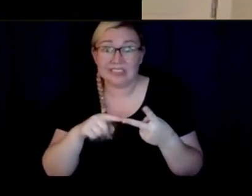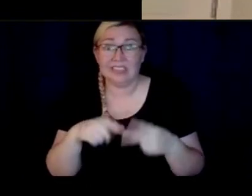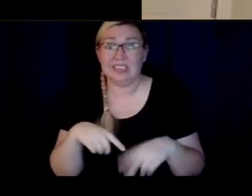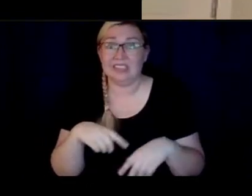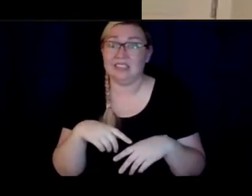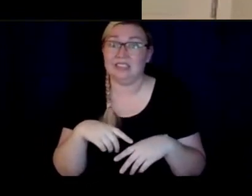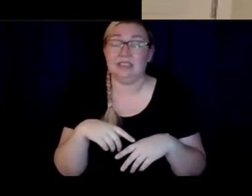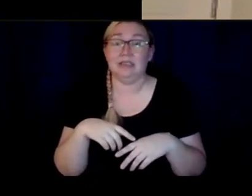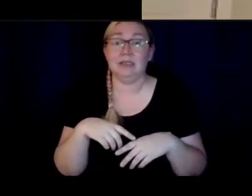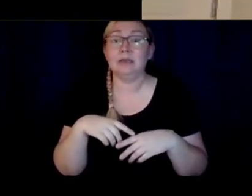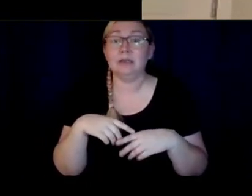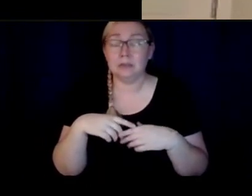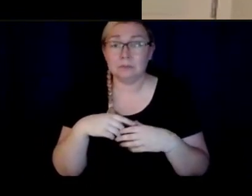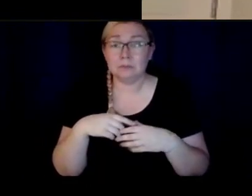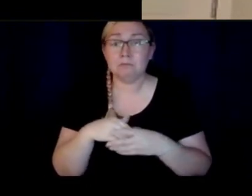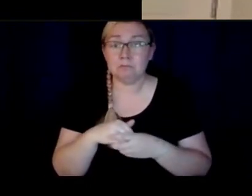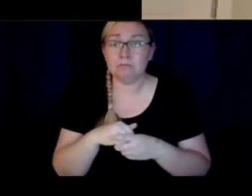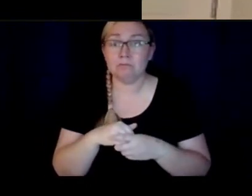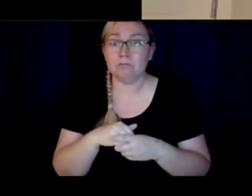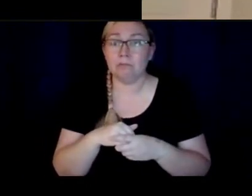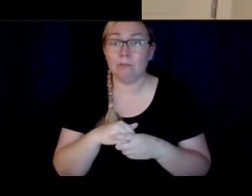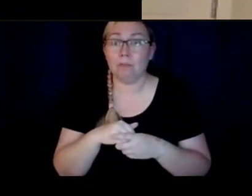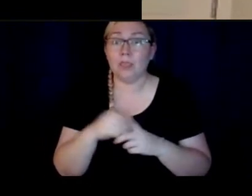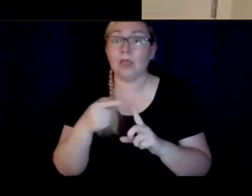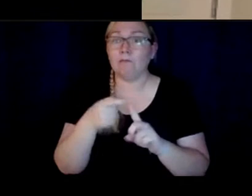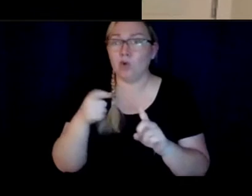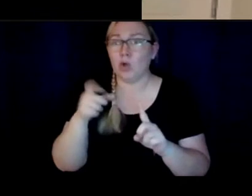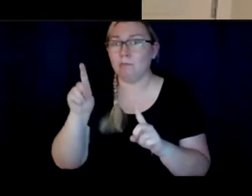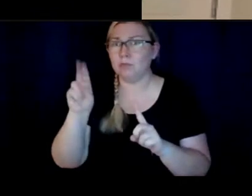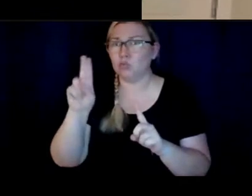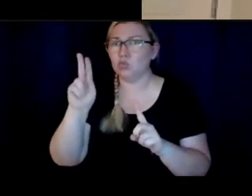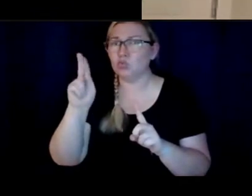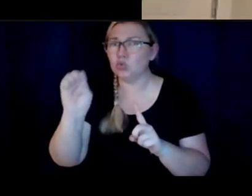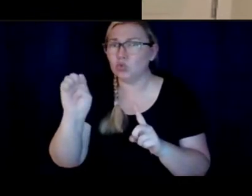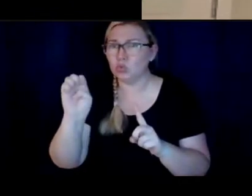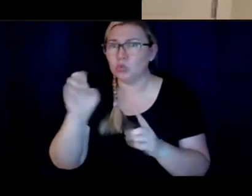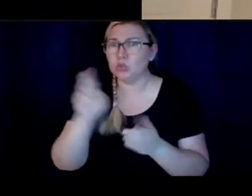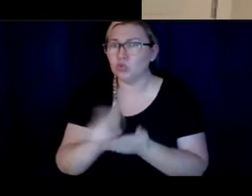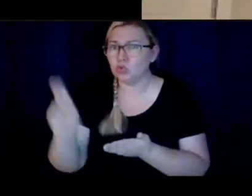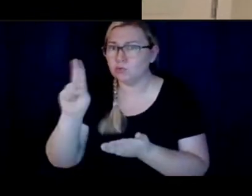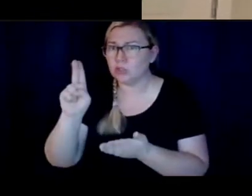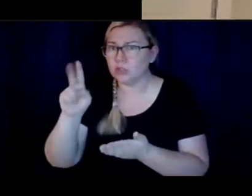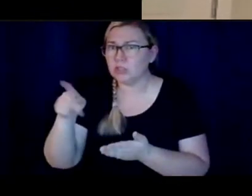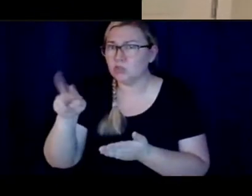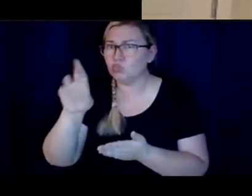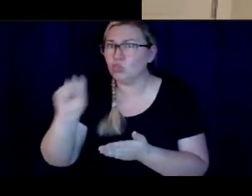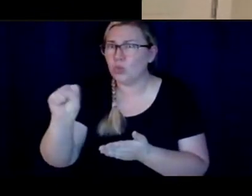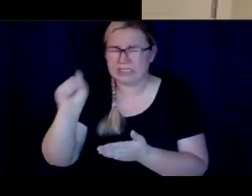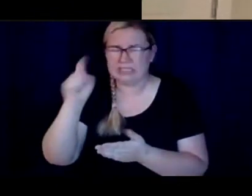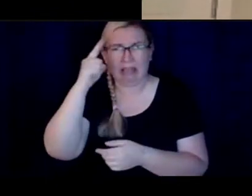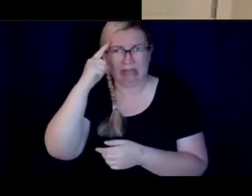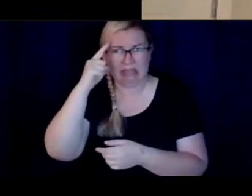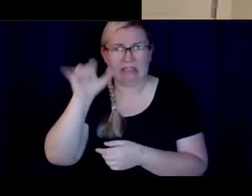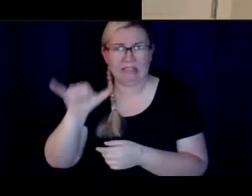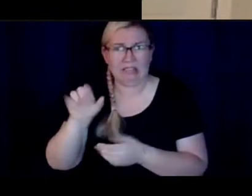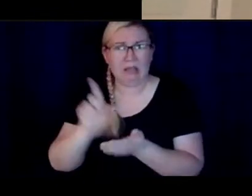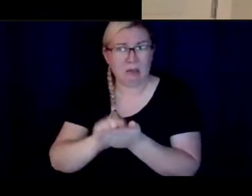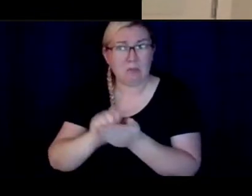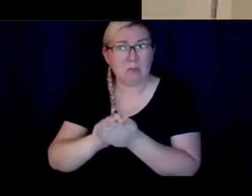out from Duke University Press, I believe. So, yeah, so look up